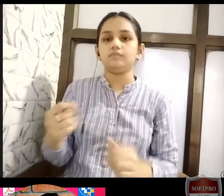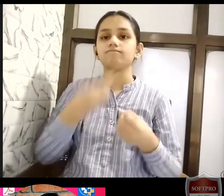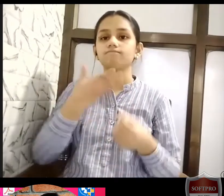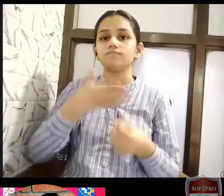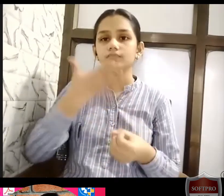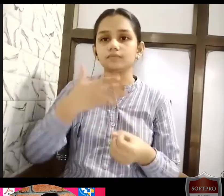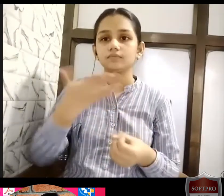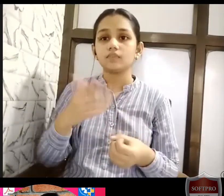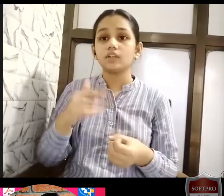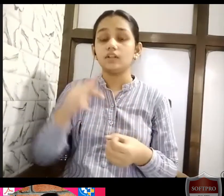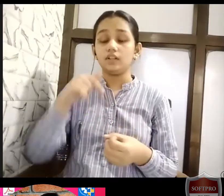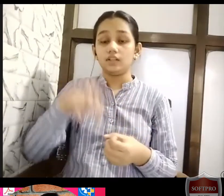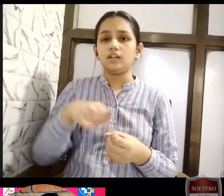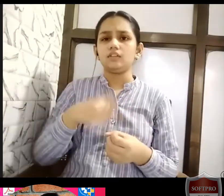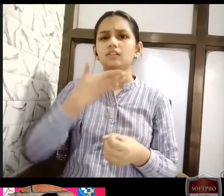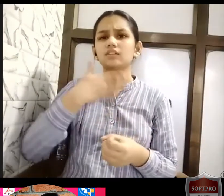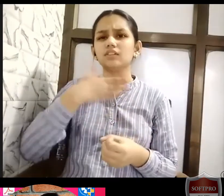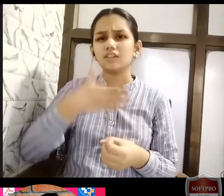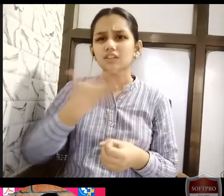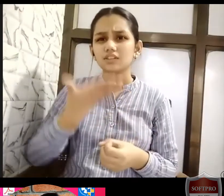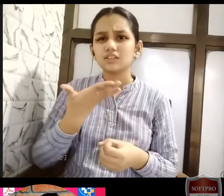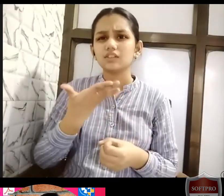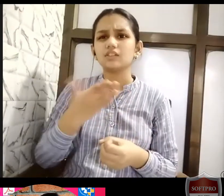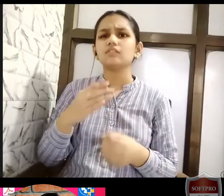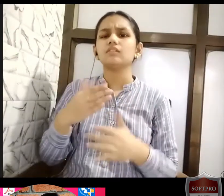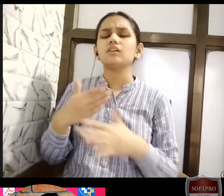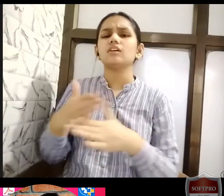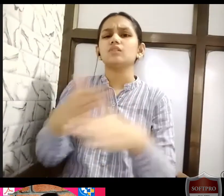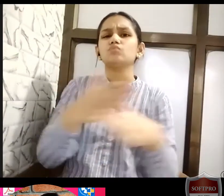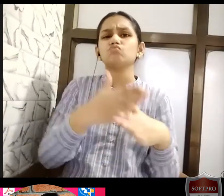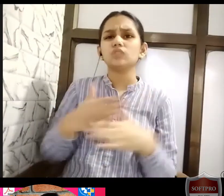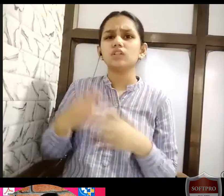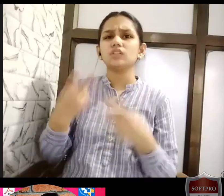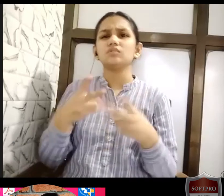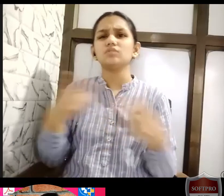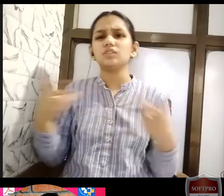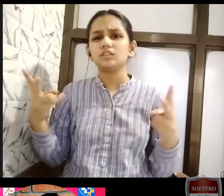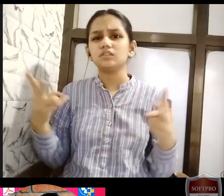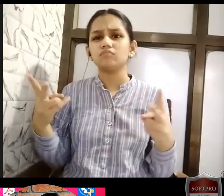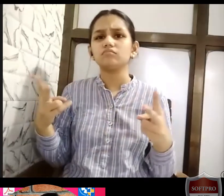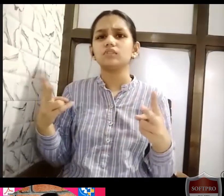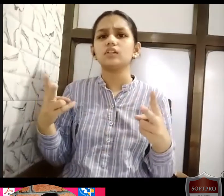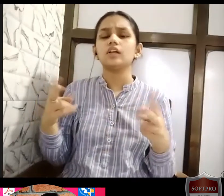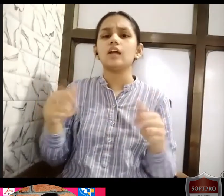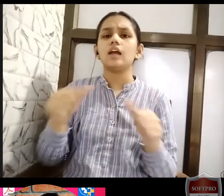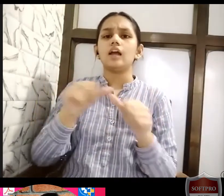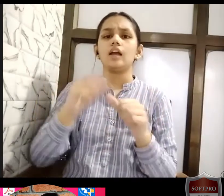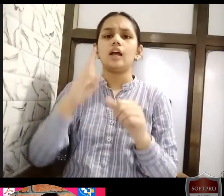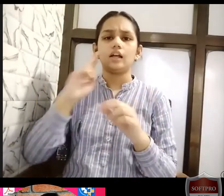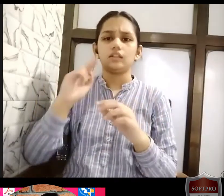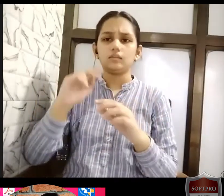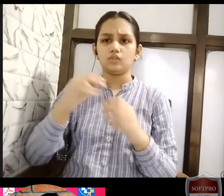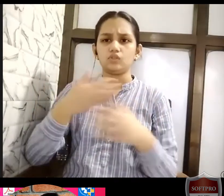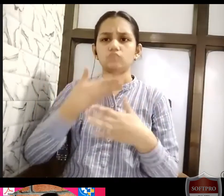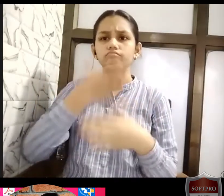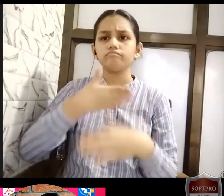In the text also I can give some animation. You see next to effects you have animation.